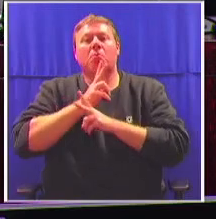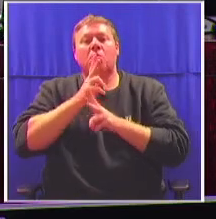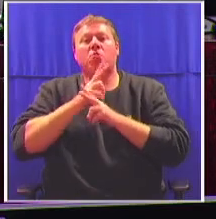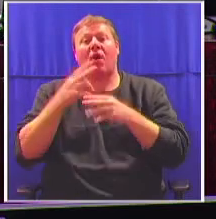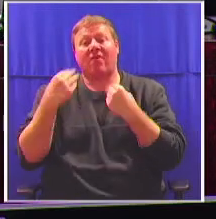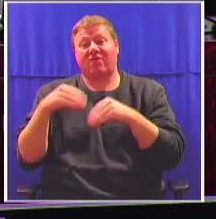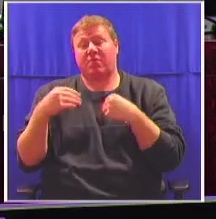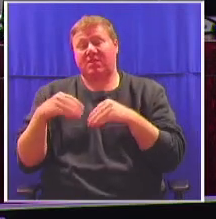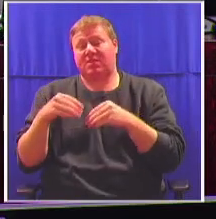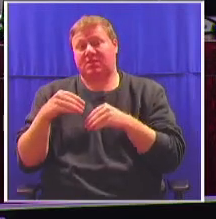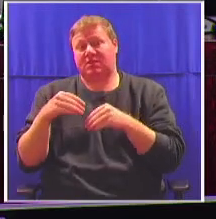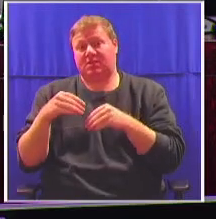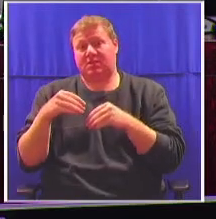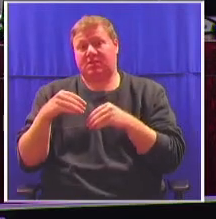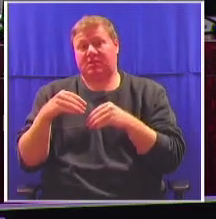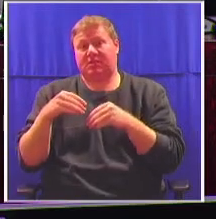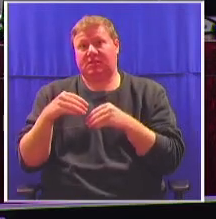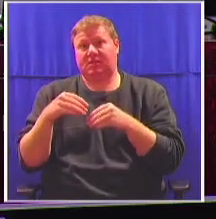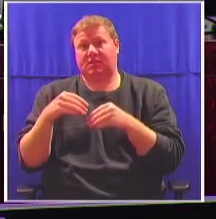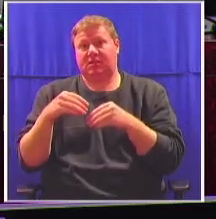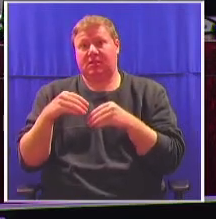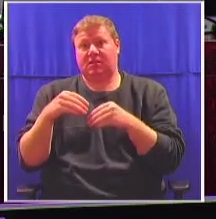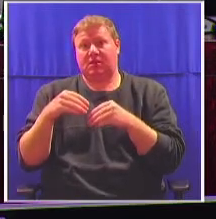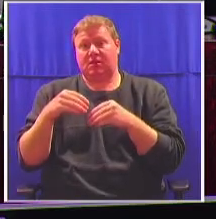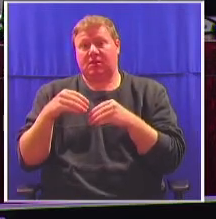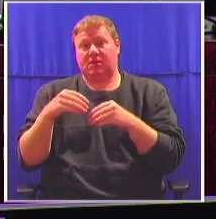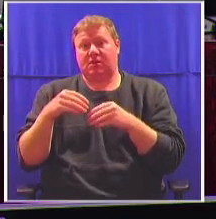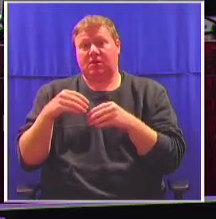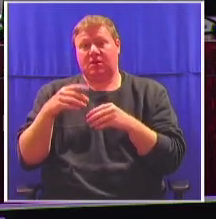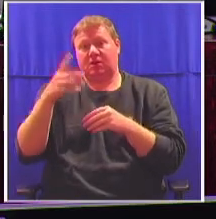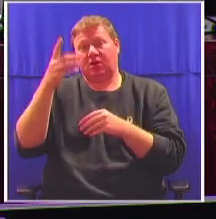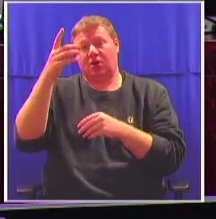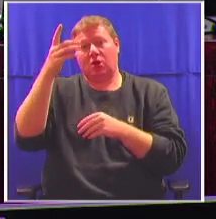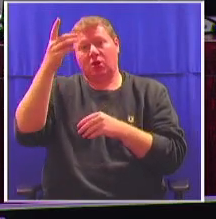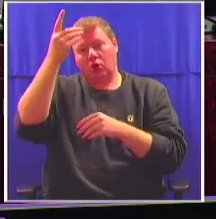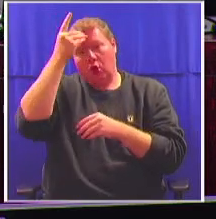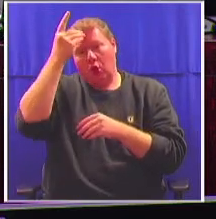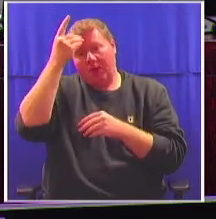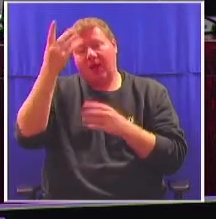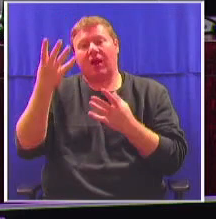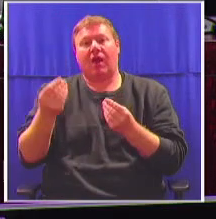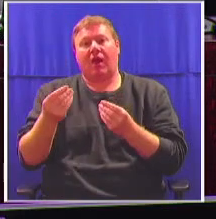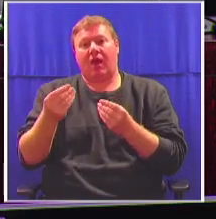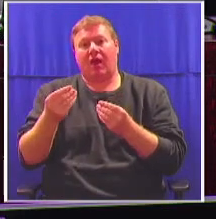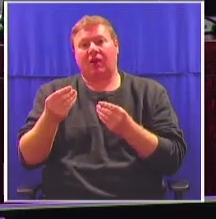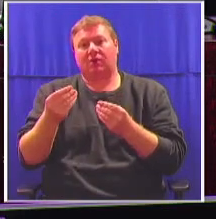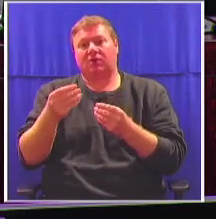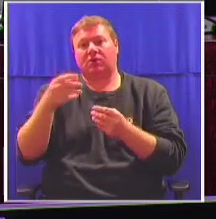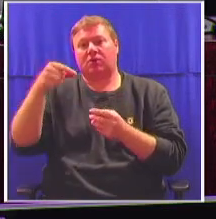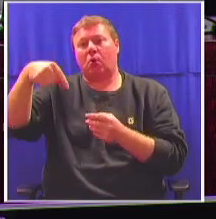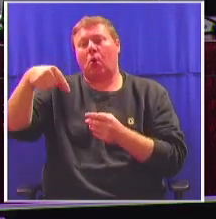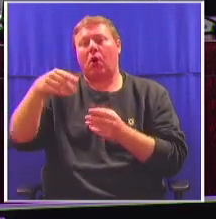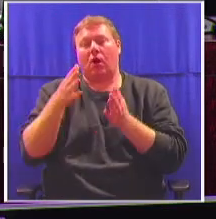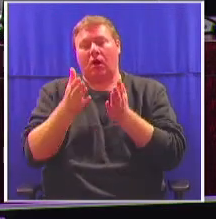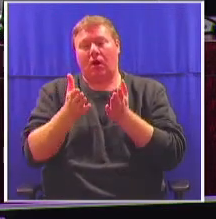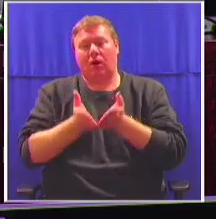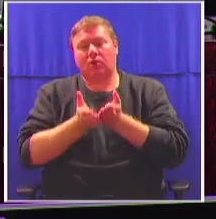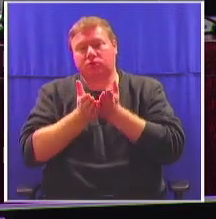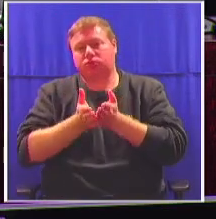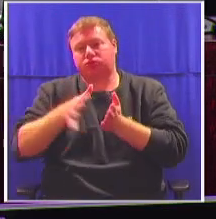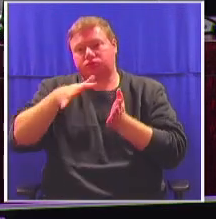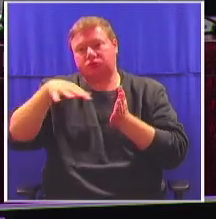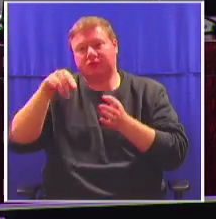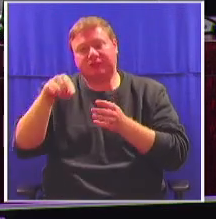operators at the Durban and Ngqura terminal will help to improve the performance of